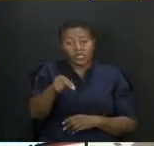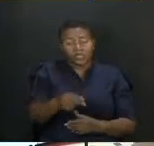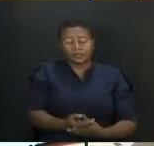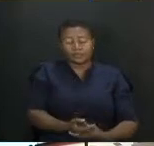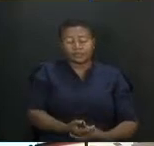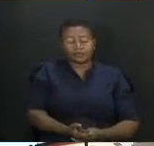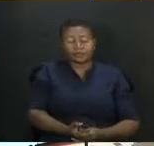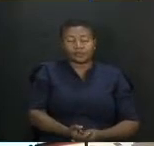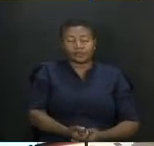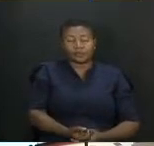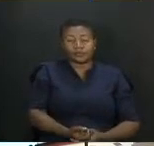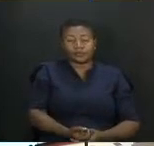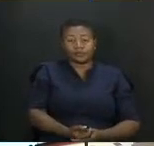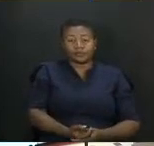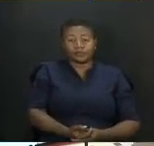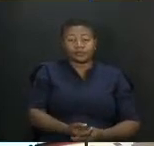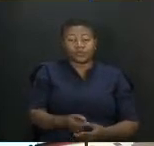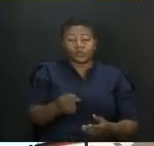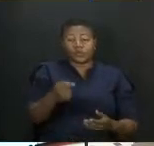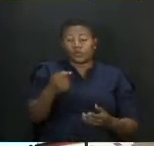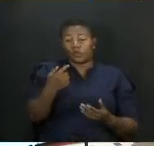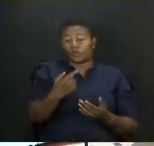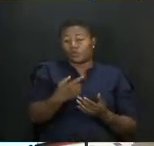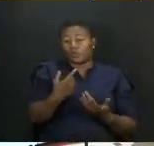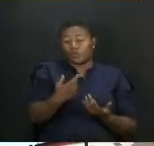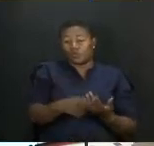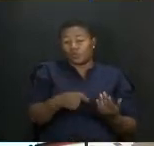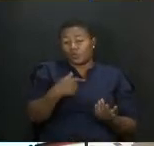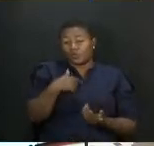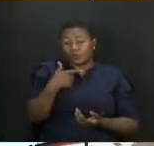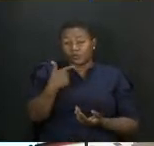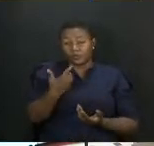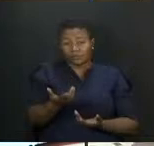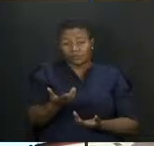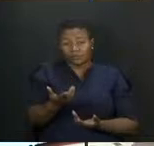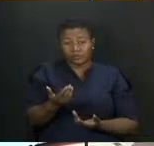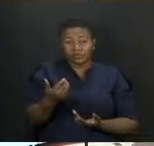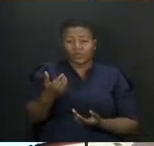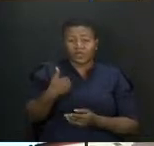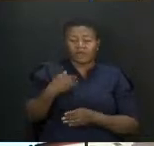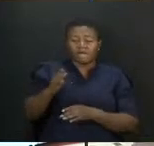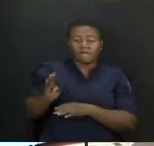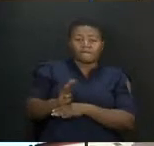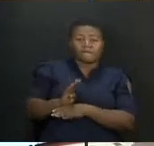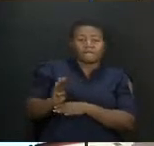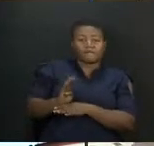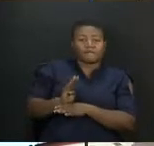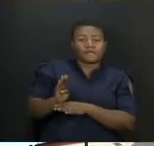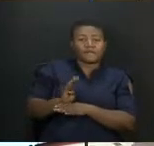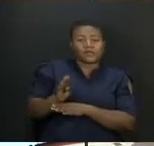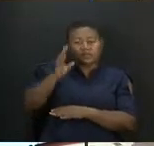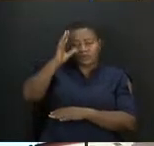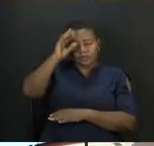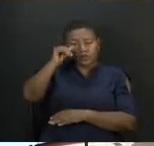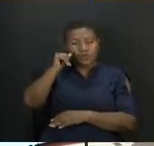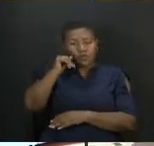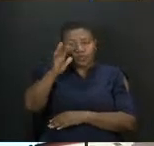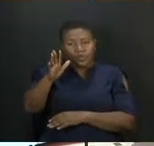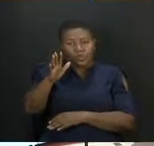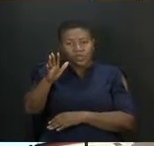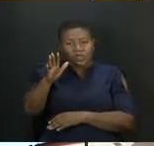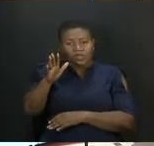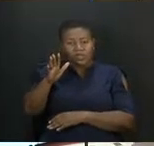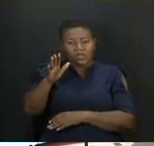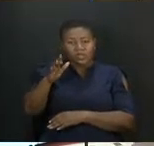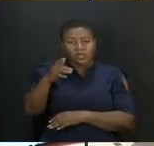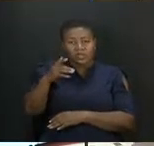Because, Mr. Speaker, like I said, there are traders from Swedru who come to Winneba. Winneba has 2 market